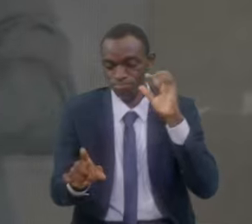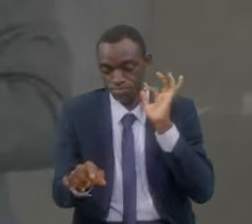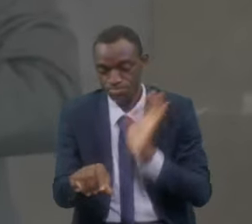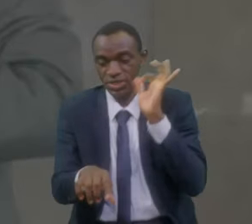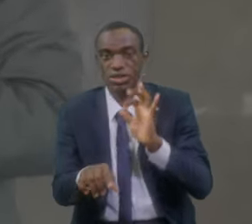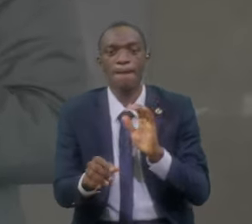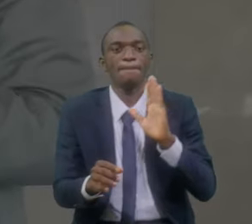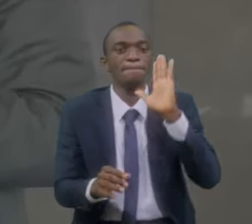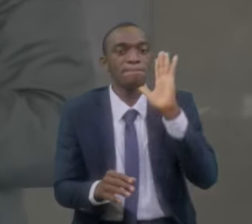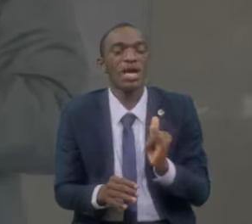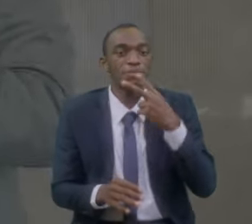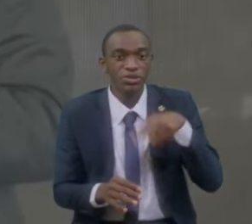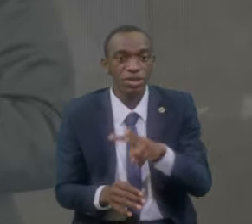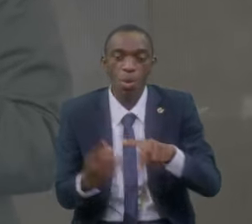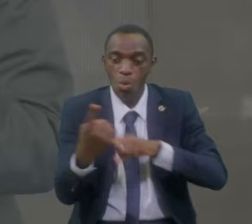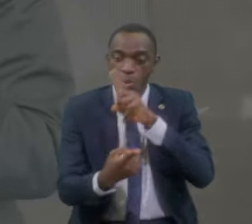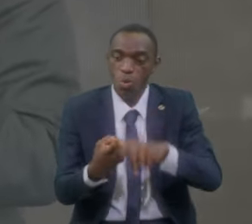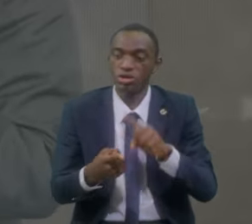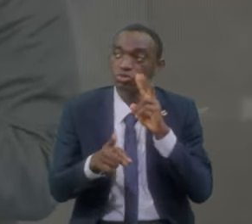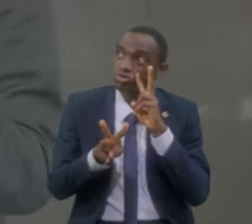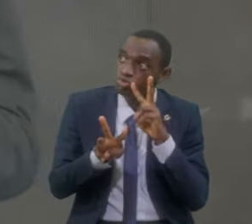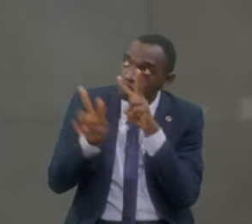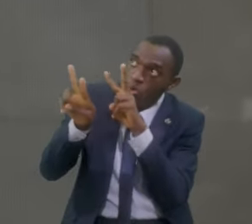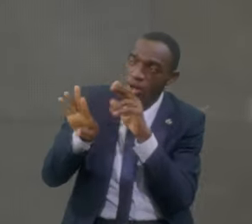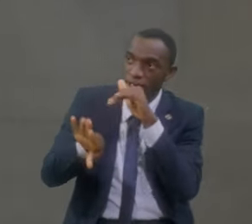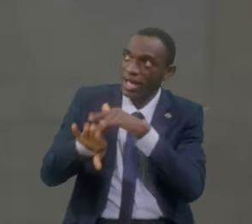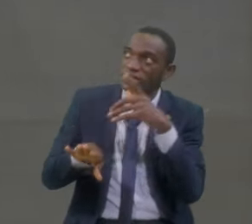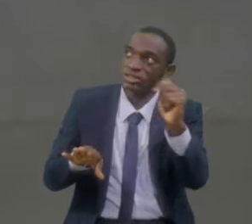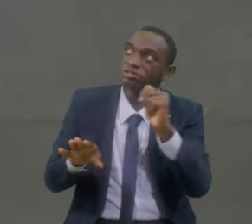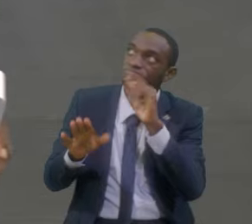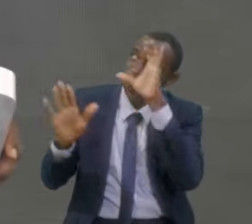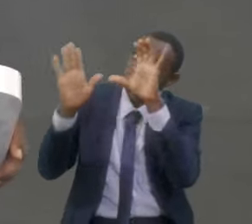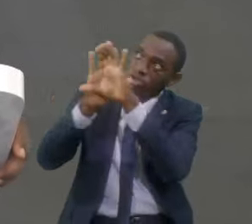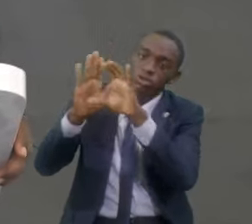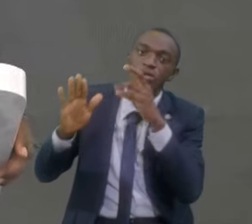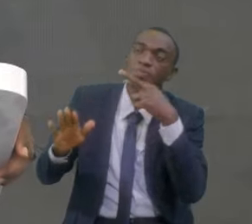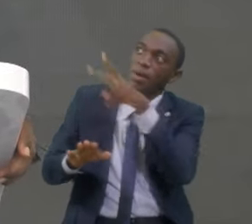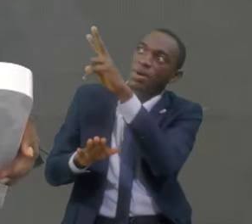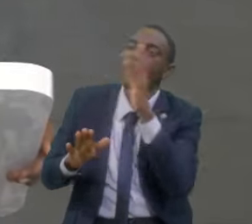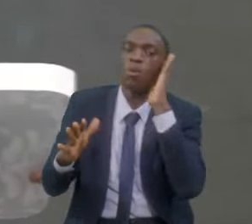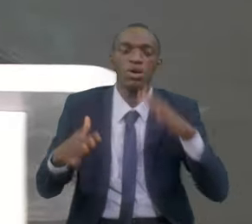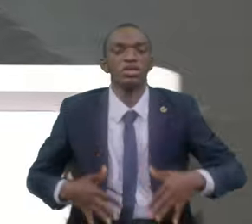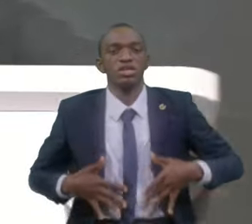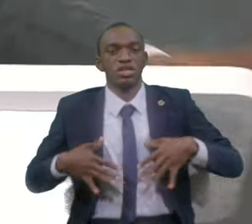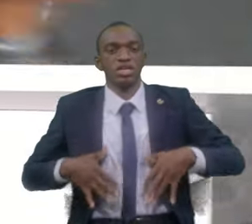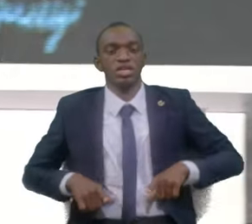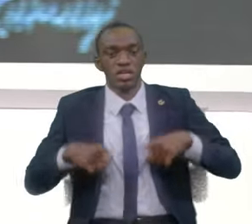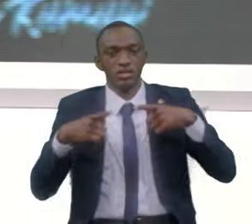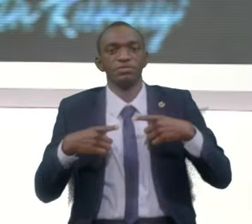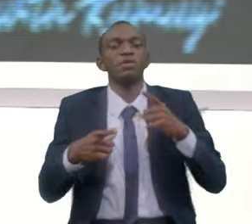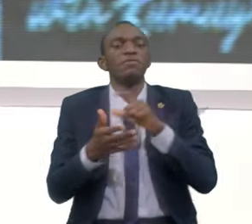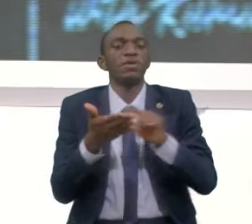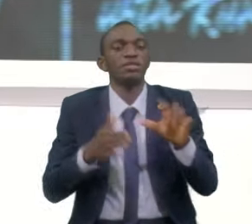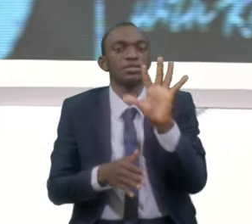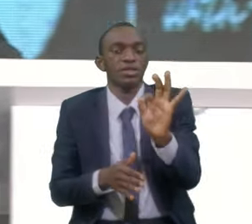upon it, shall live. Look at verse 9. In verse 9, and Moses made a